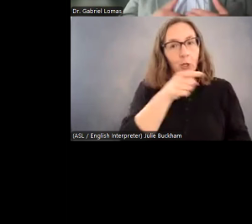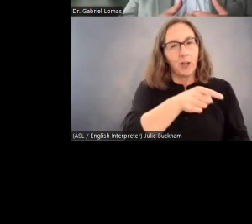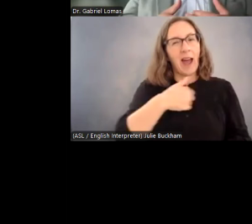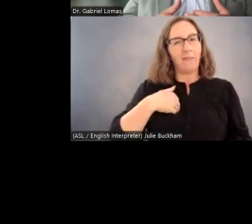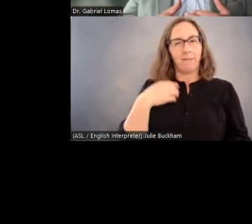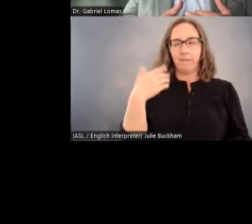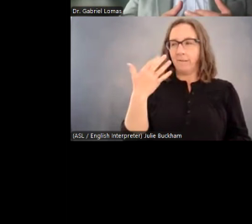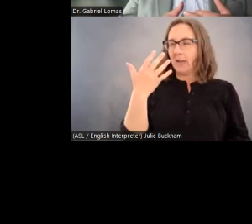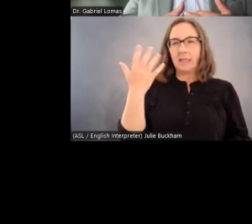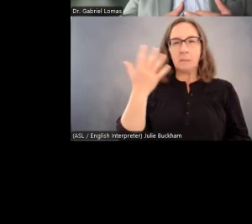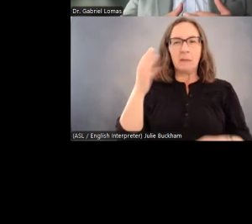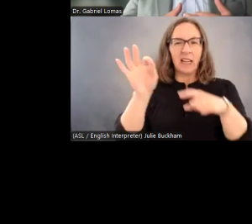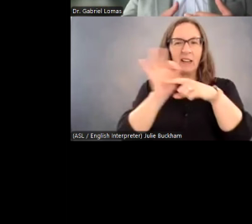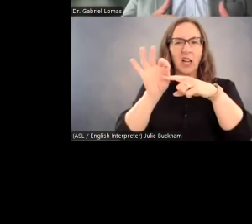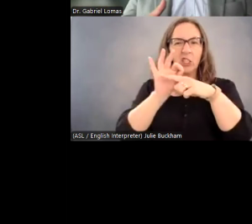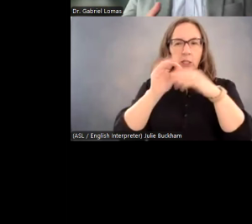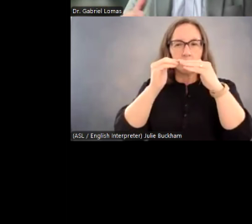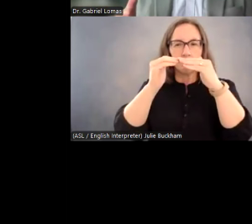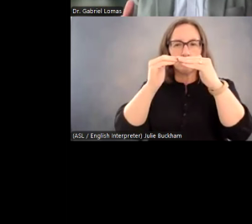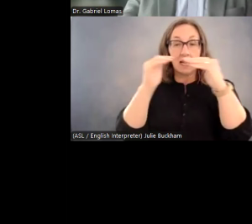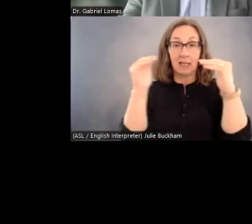functioning that's below average.